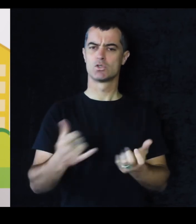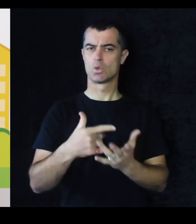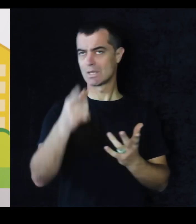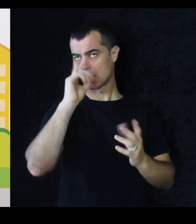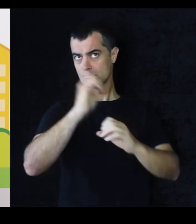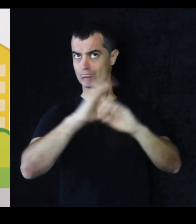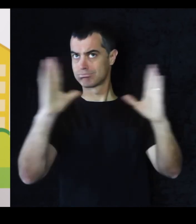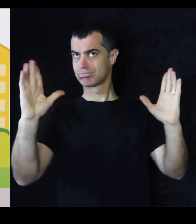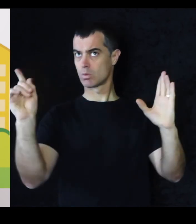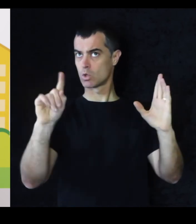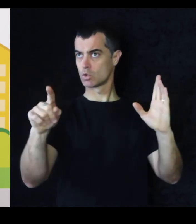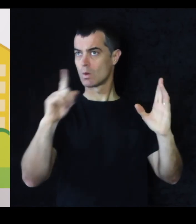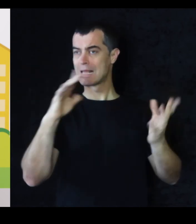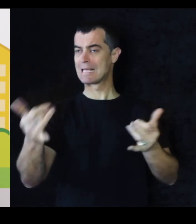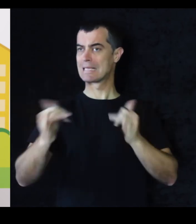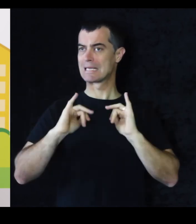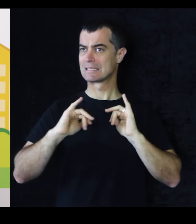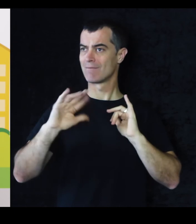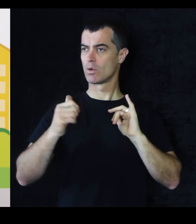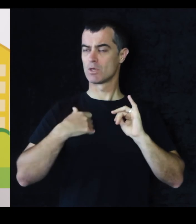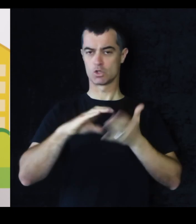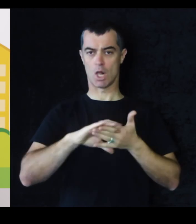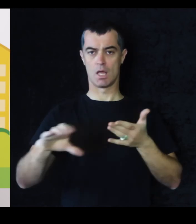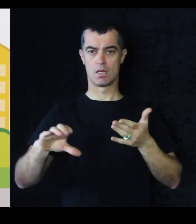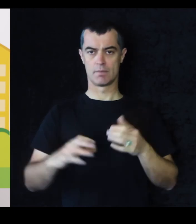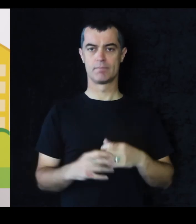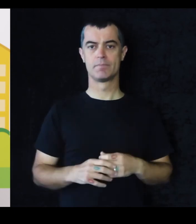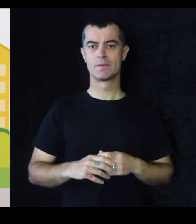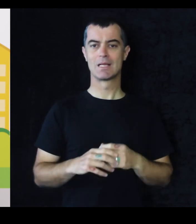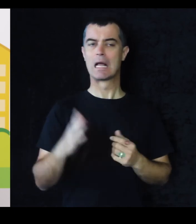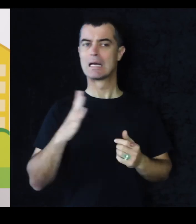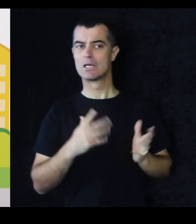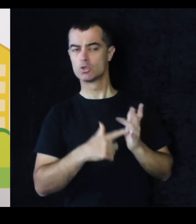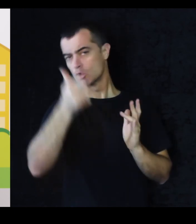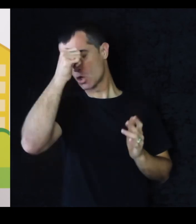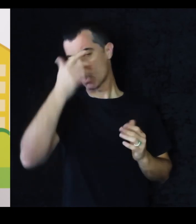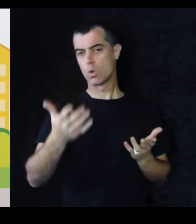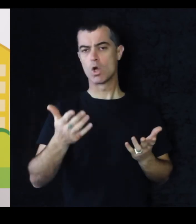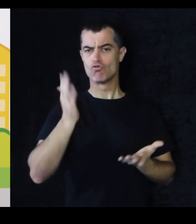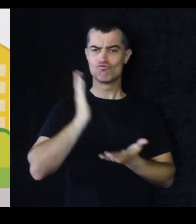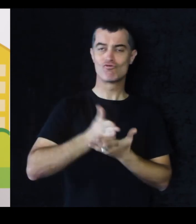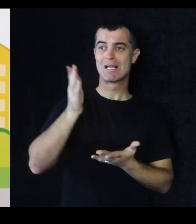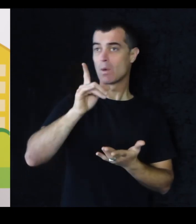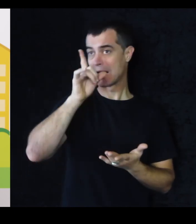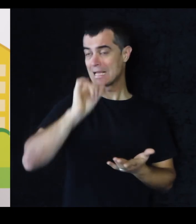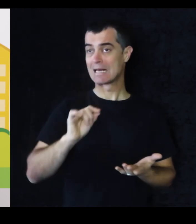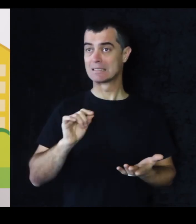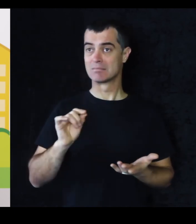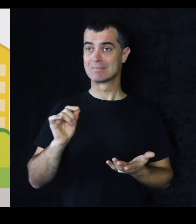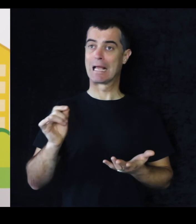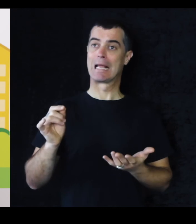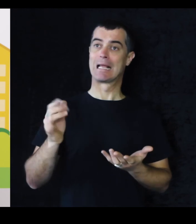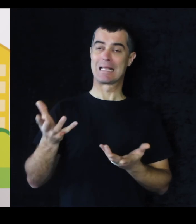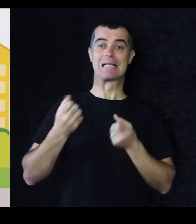what you get for your dollar, and you need to know realistically what you can